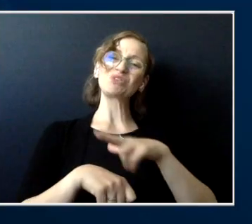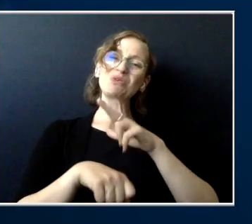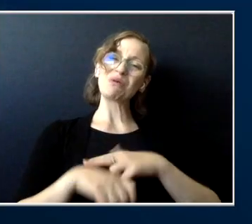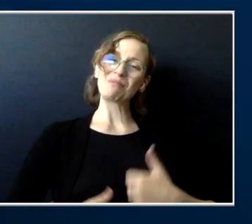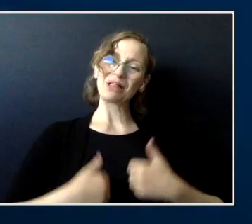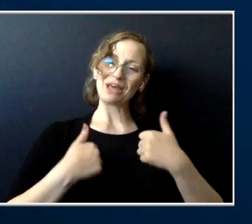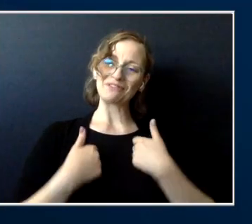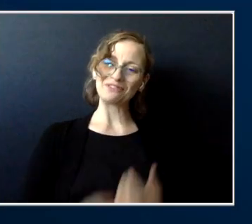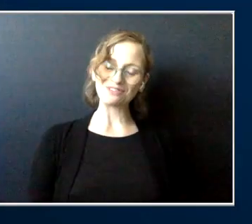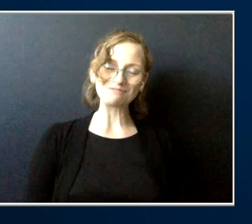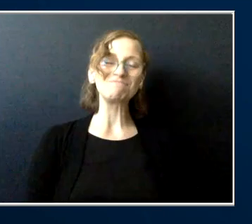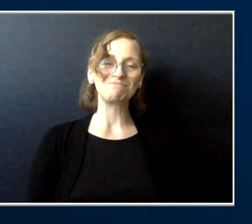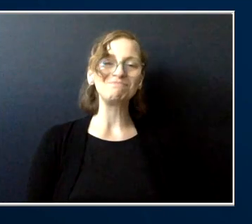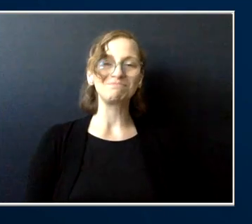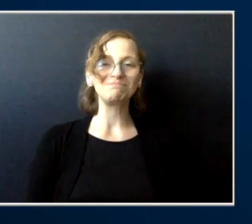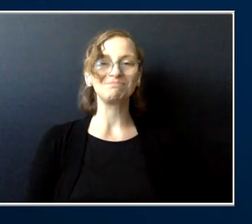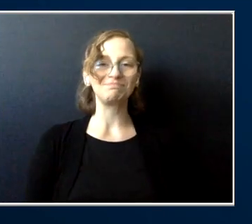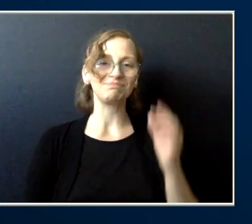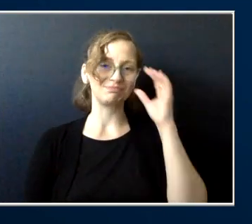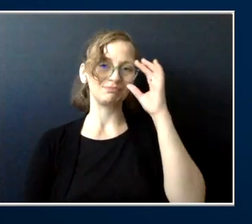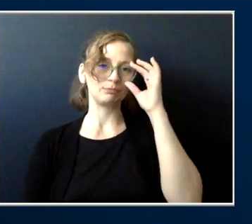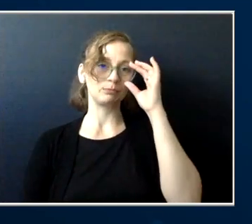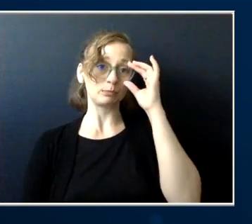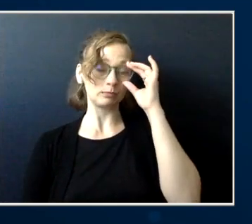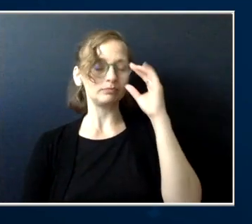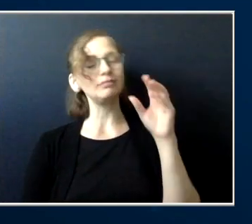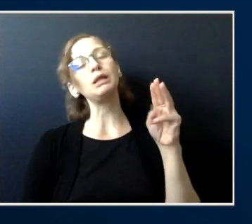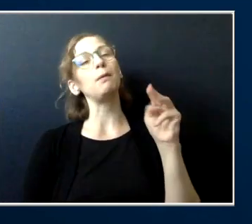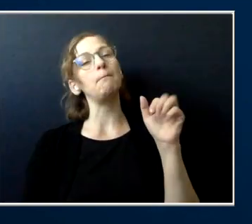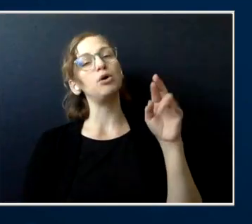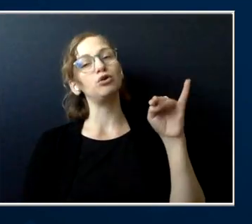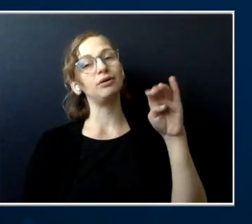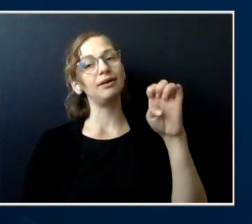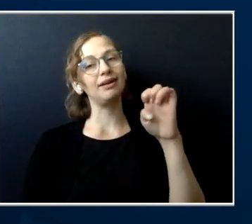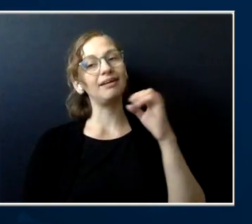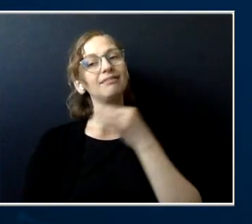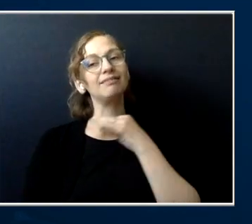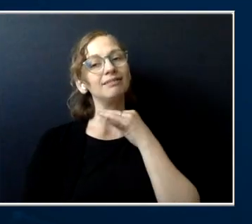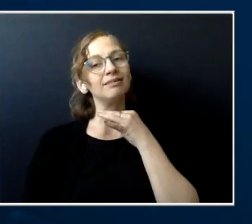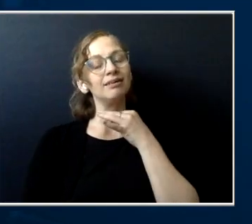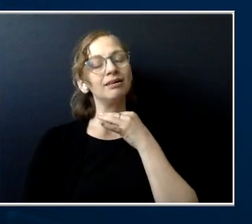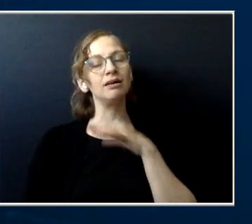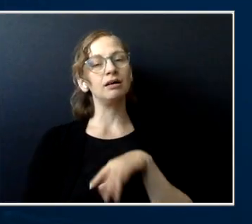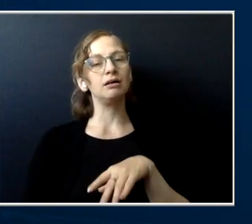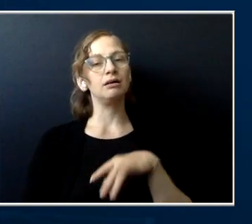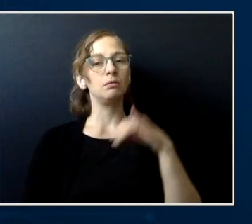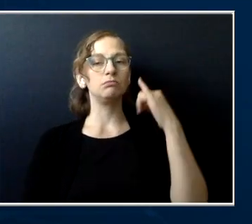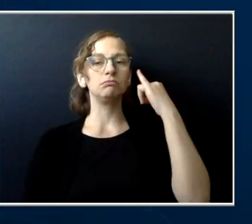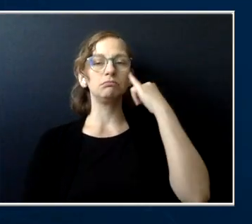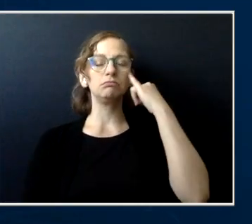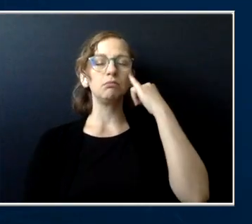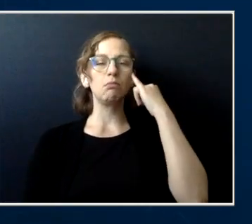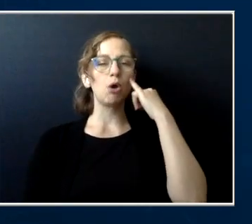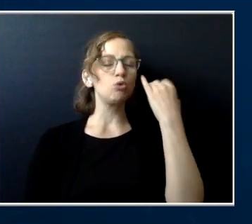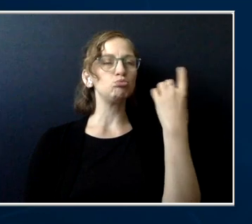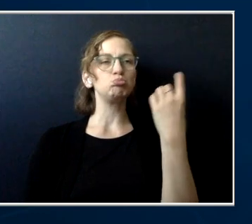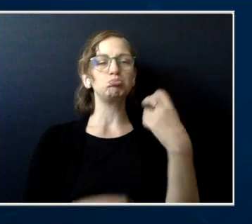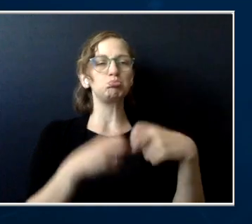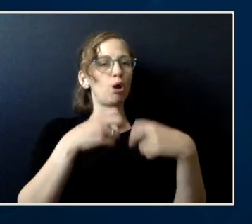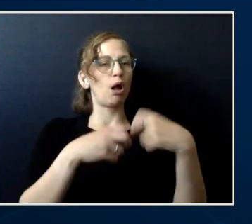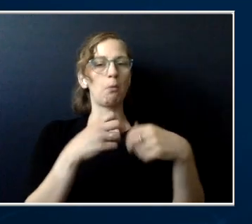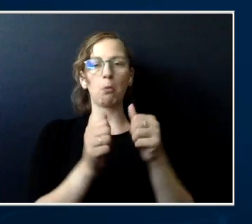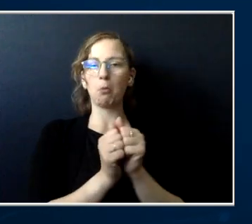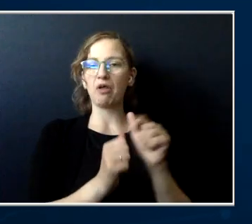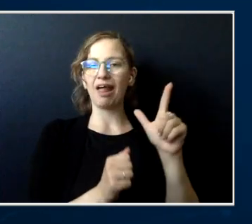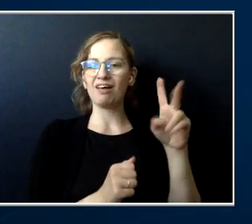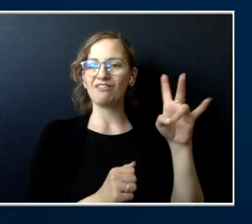great. Marie has a question. What if there is a problem with the LVAD? Even worse, what